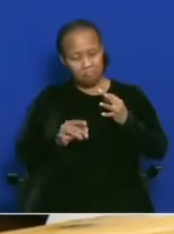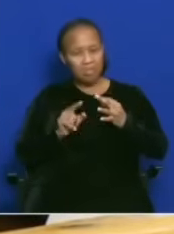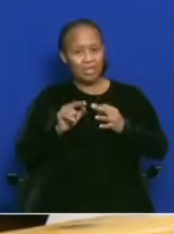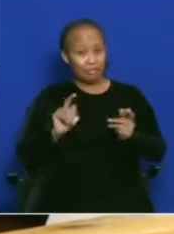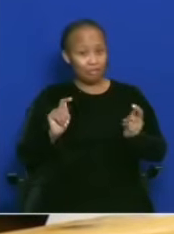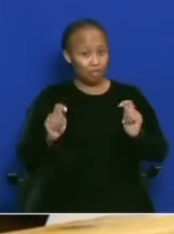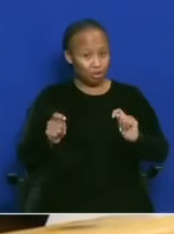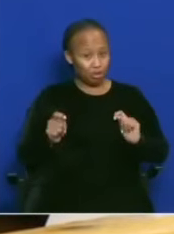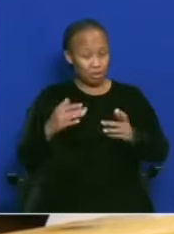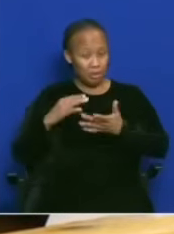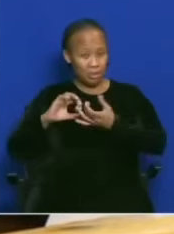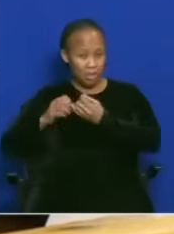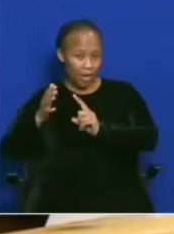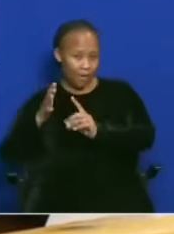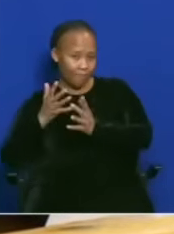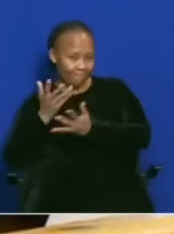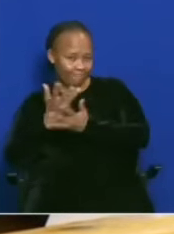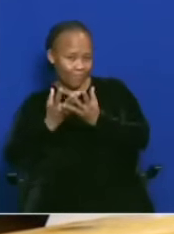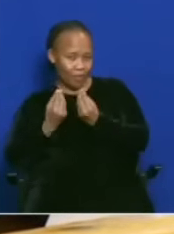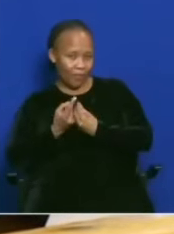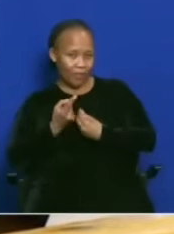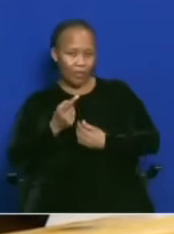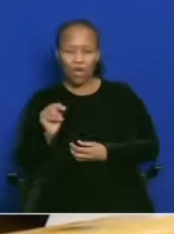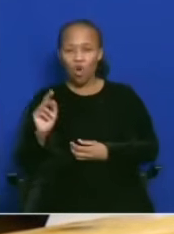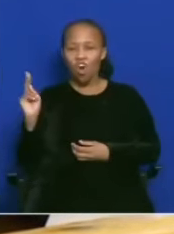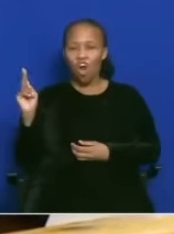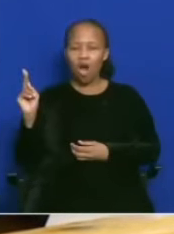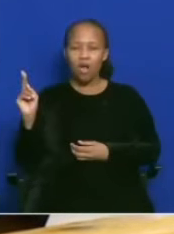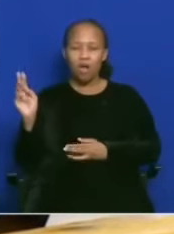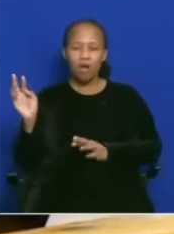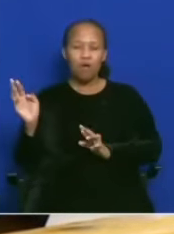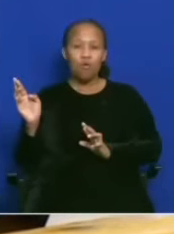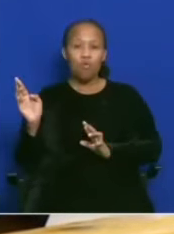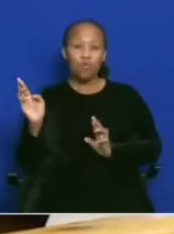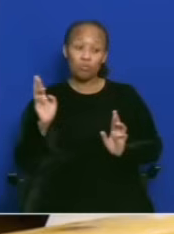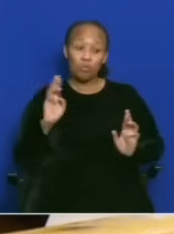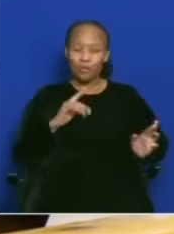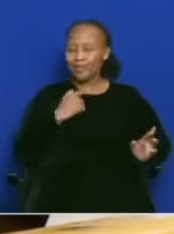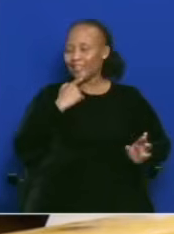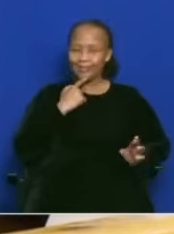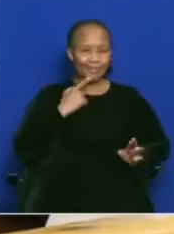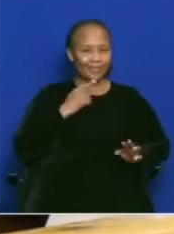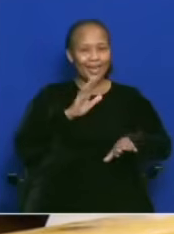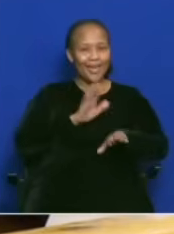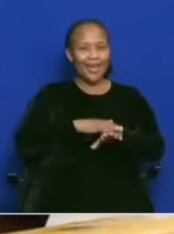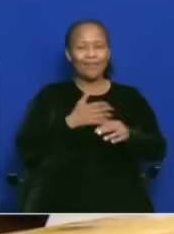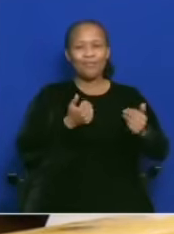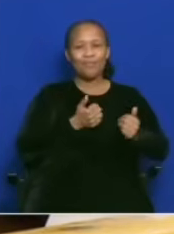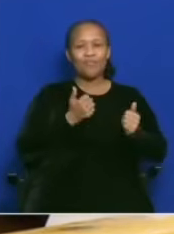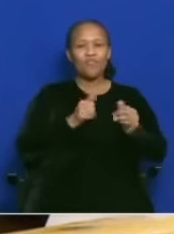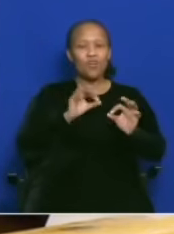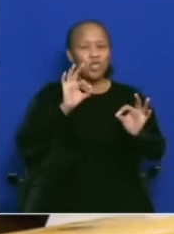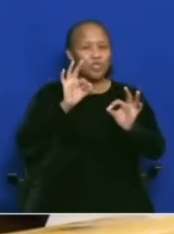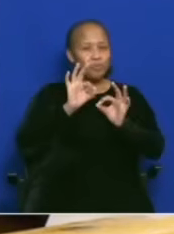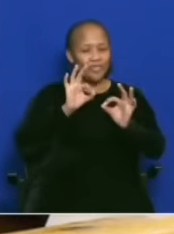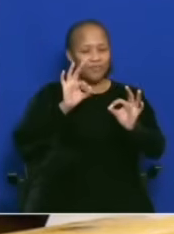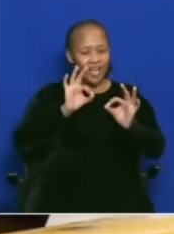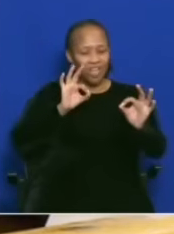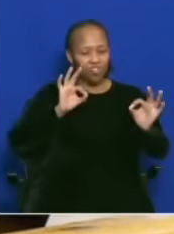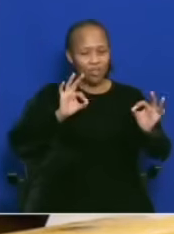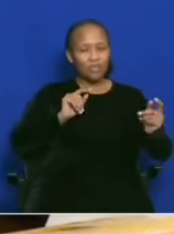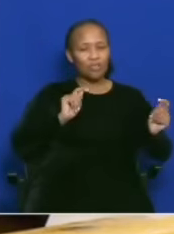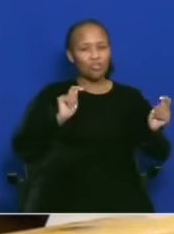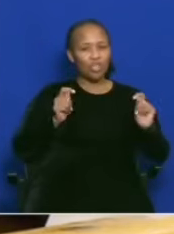General Khan responds to that saying, I think it's late to change the specifications now. And this is on page 1722, pardon